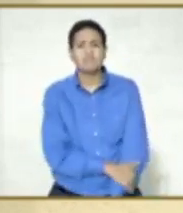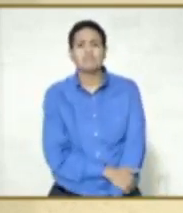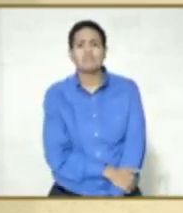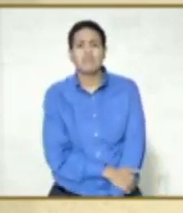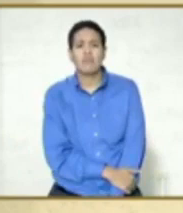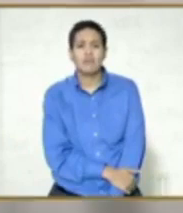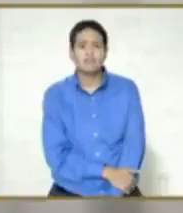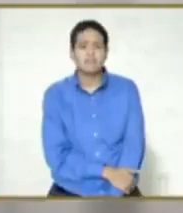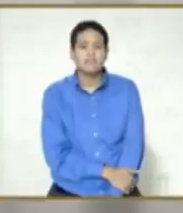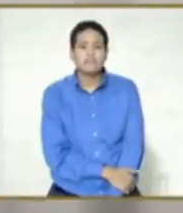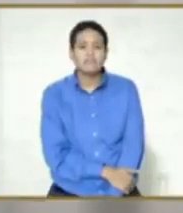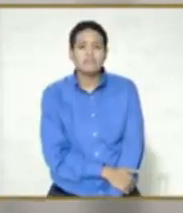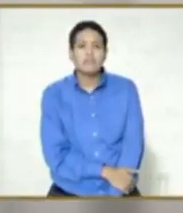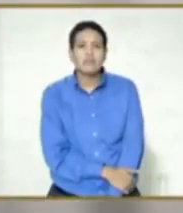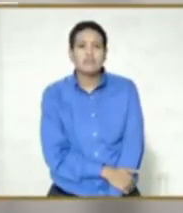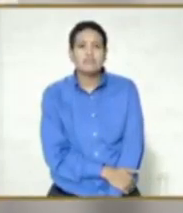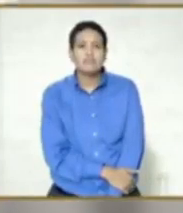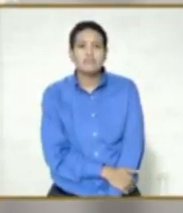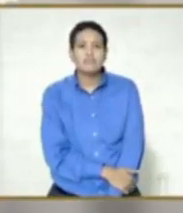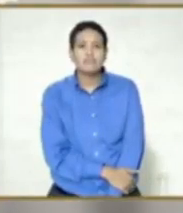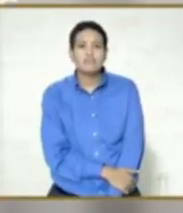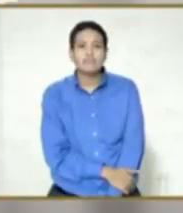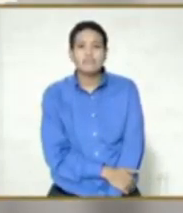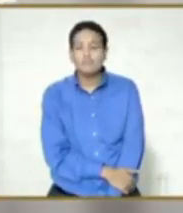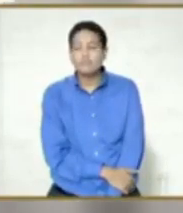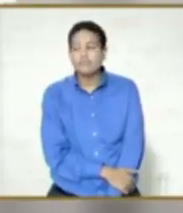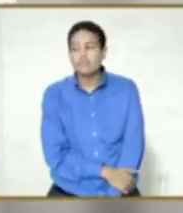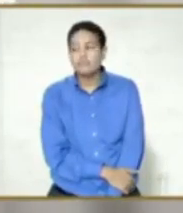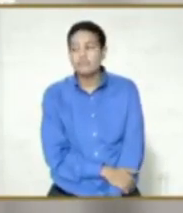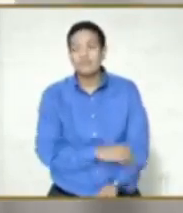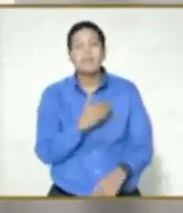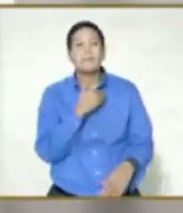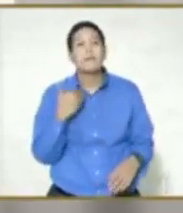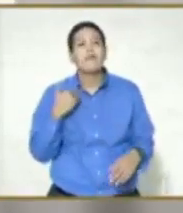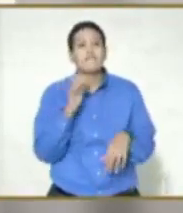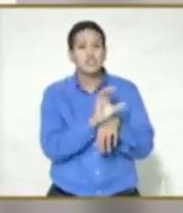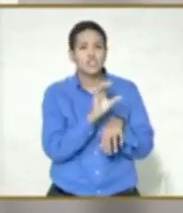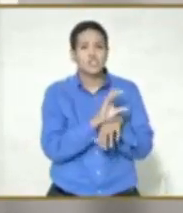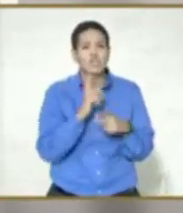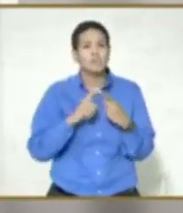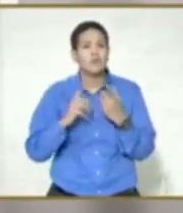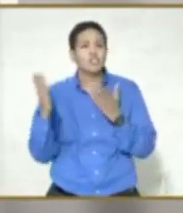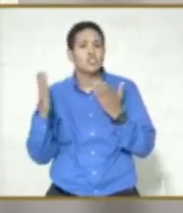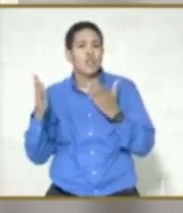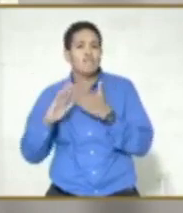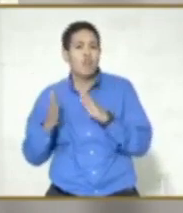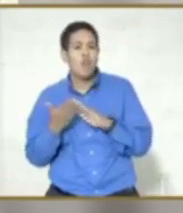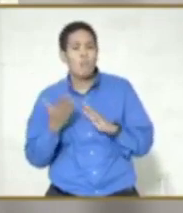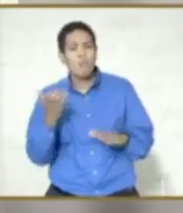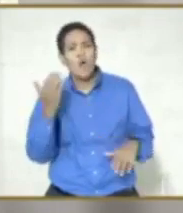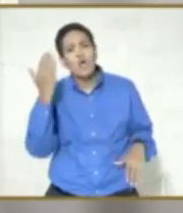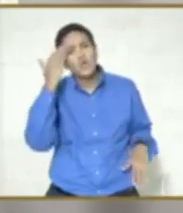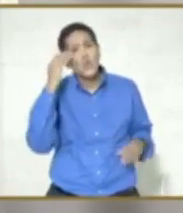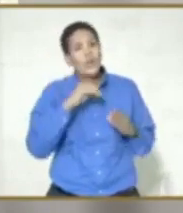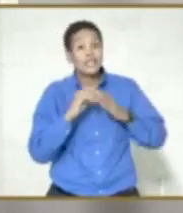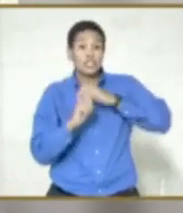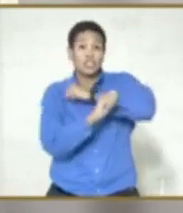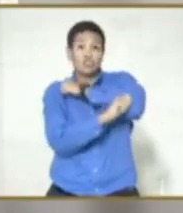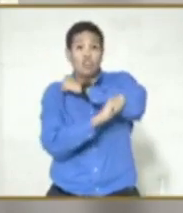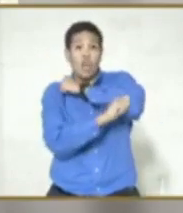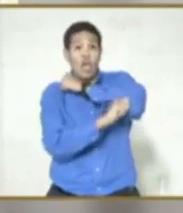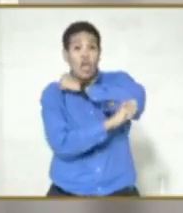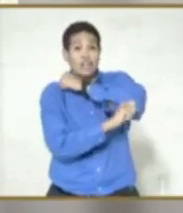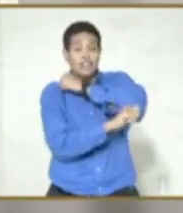in from a member of both a church and a service club. Would like to know in Trelawney if